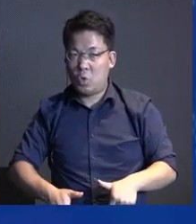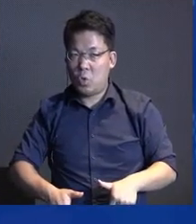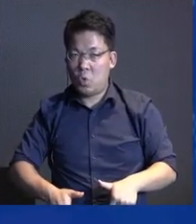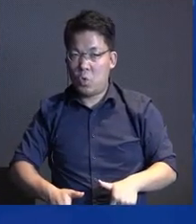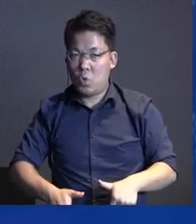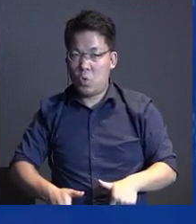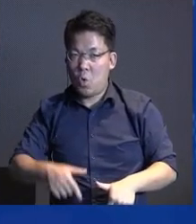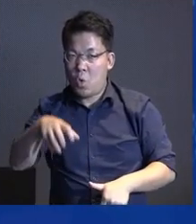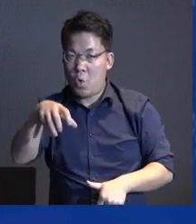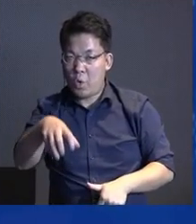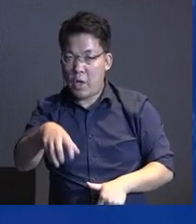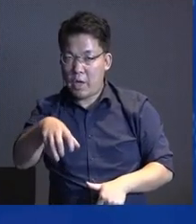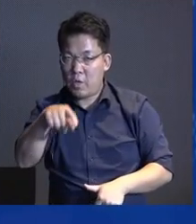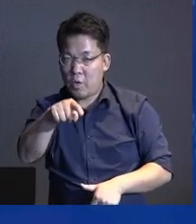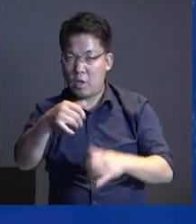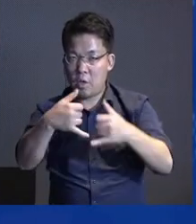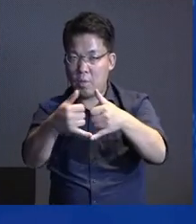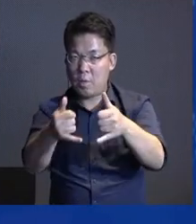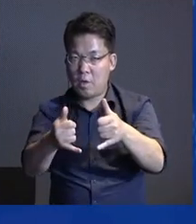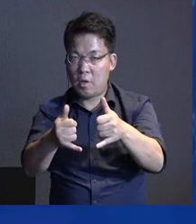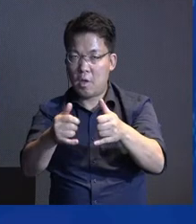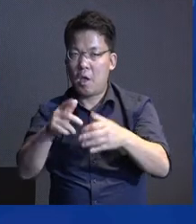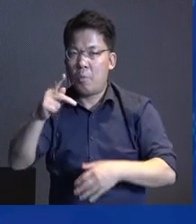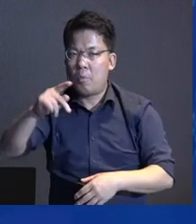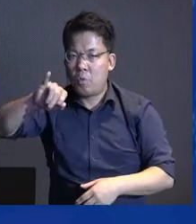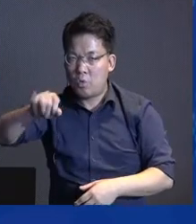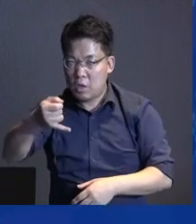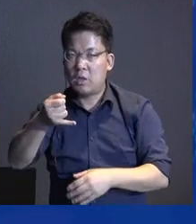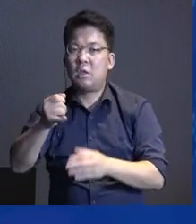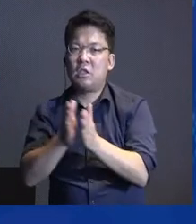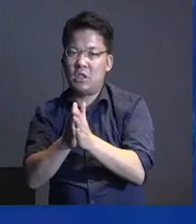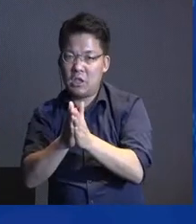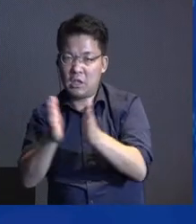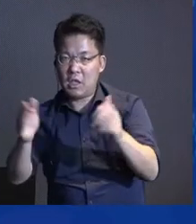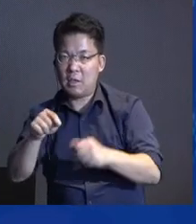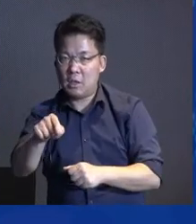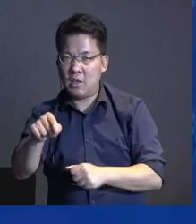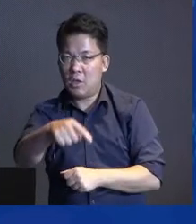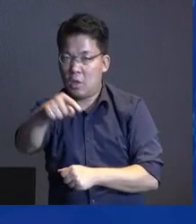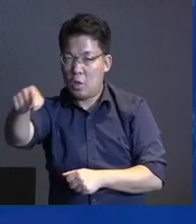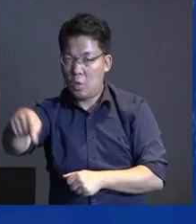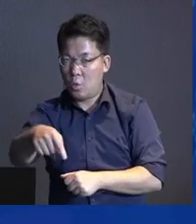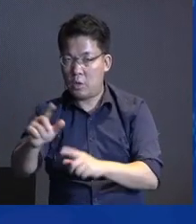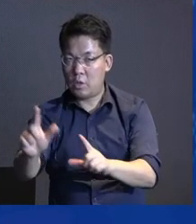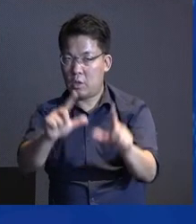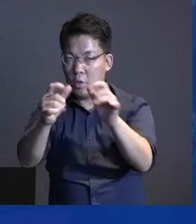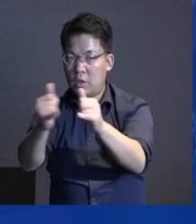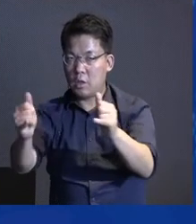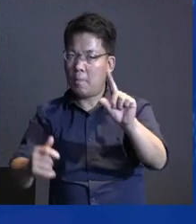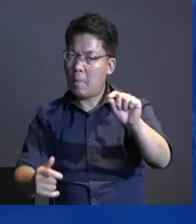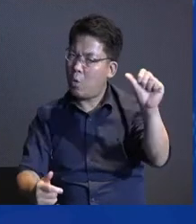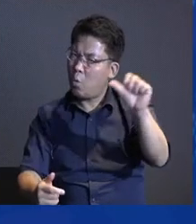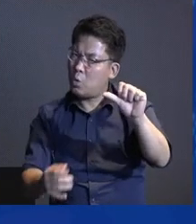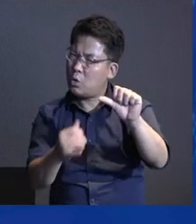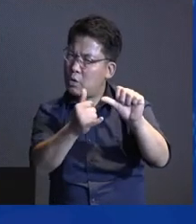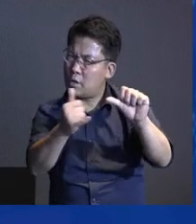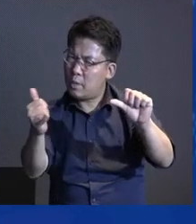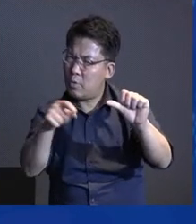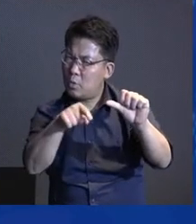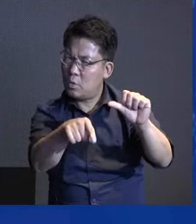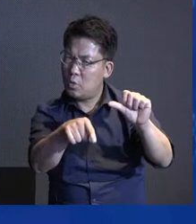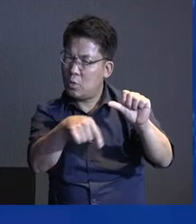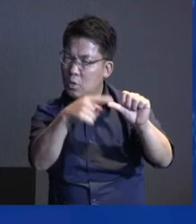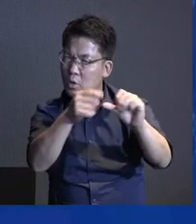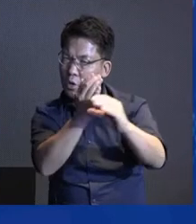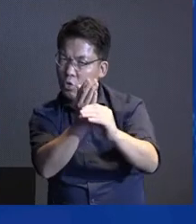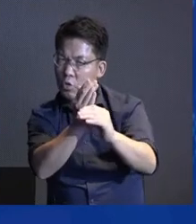about 15,000 and the aging rate is 25% currently. So this area